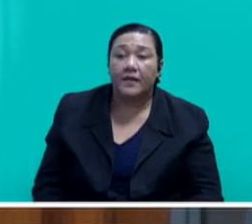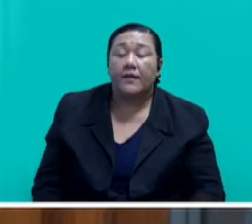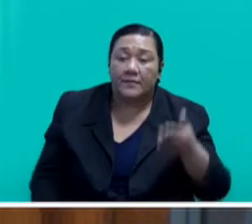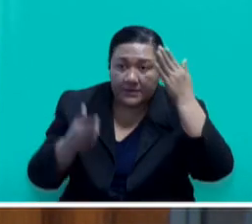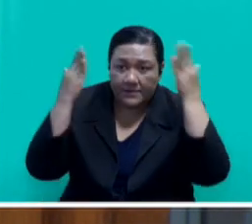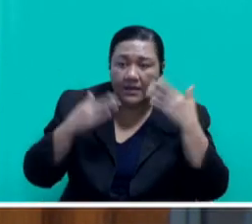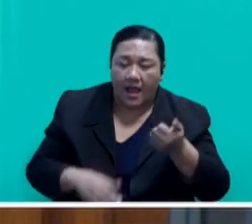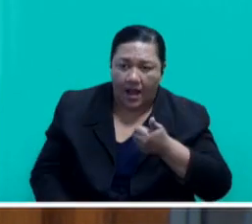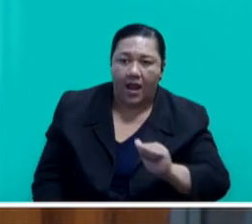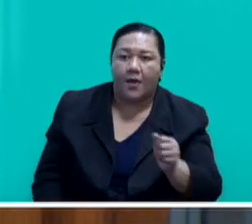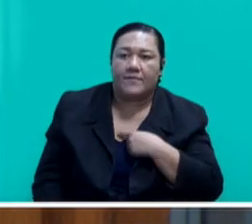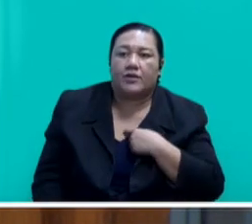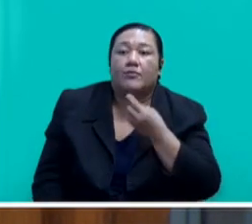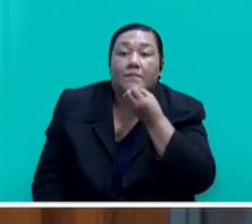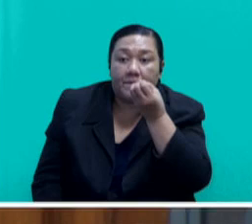fisheries budget.